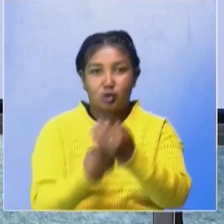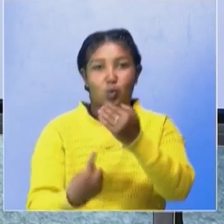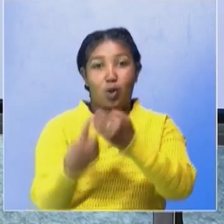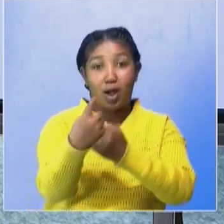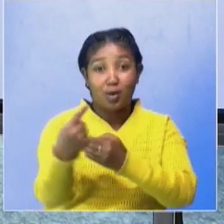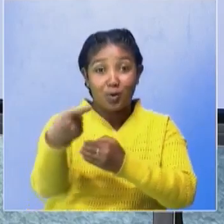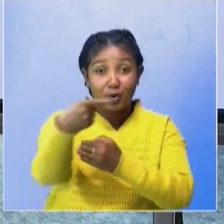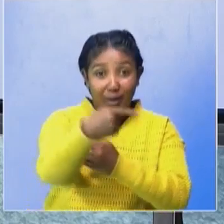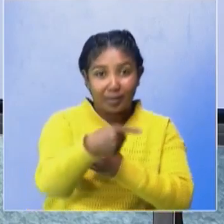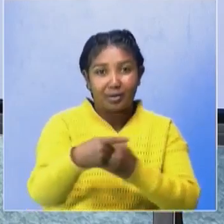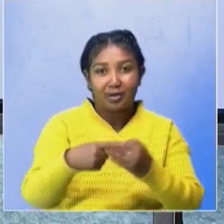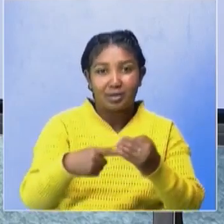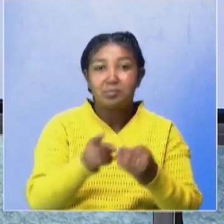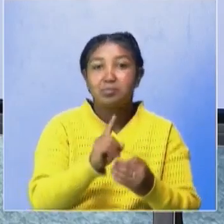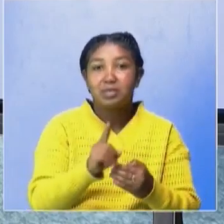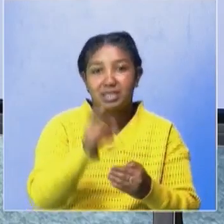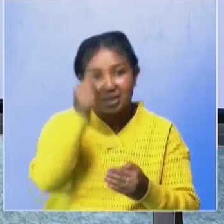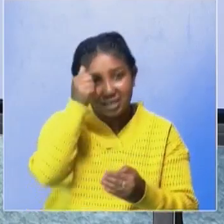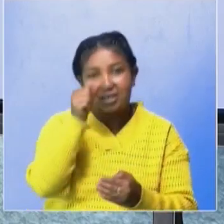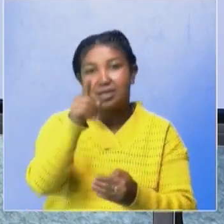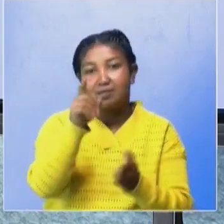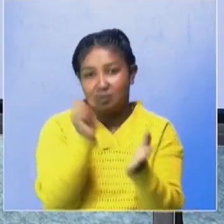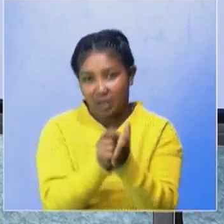subject. He,